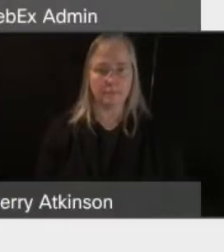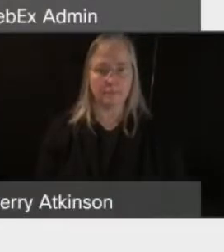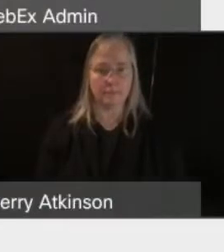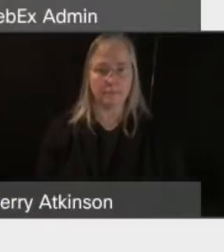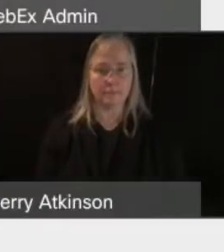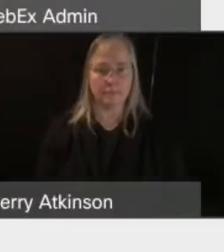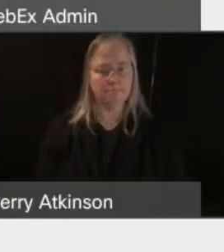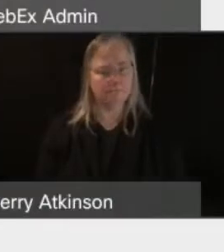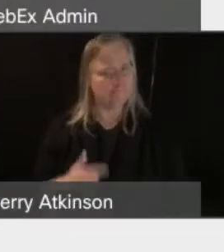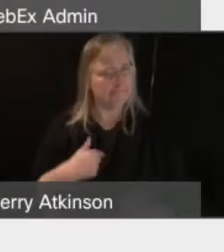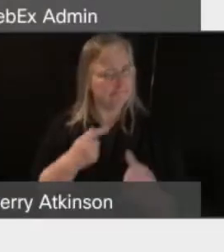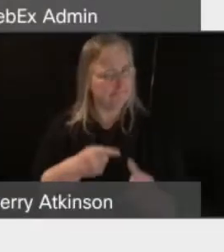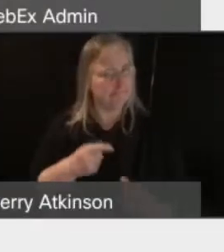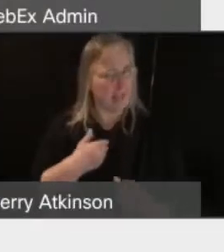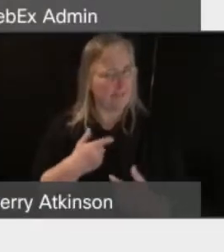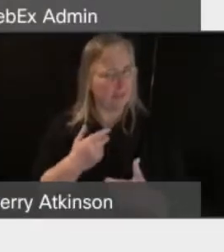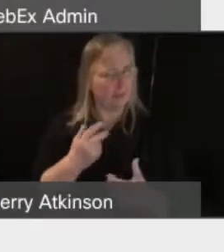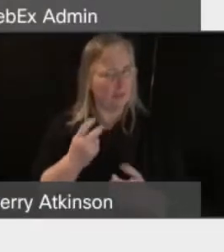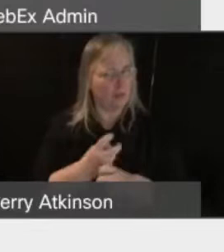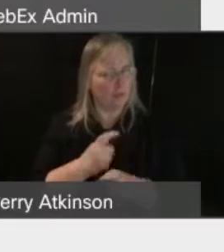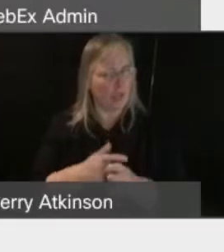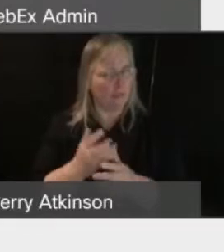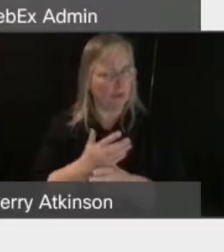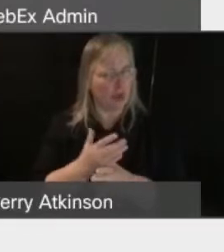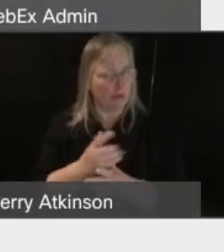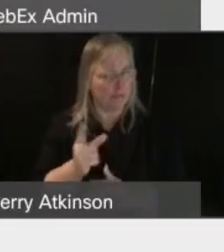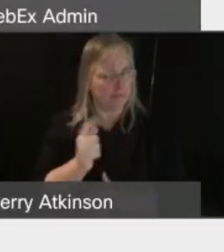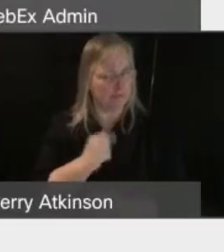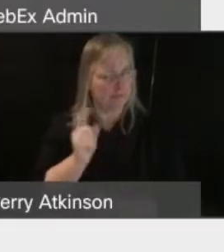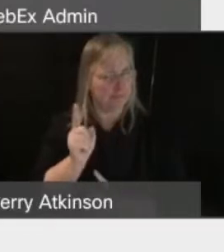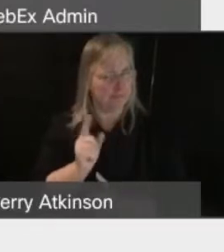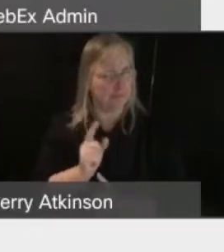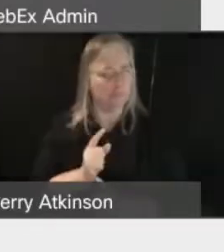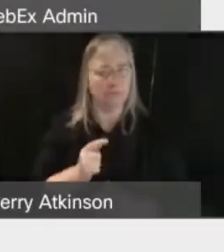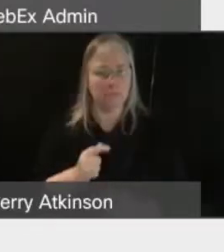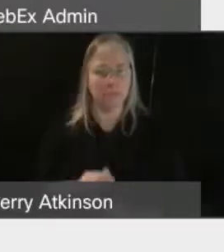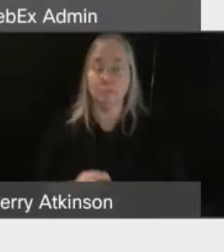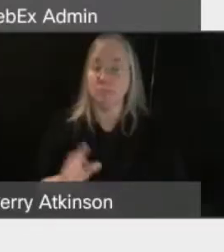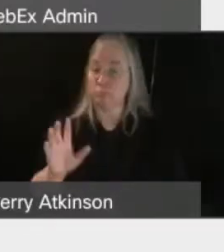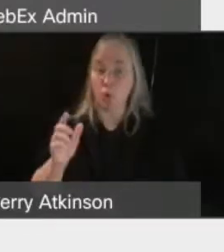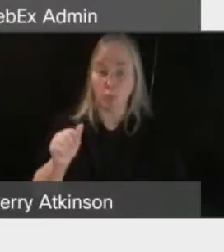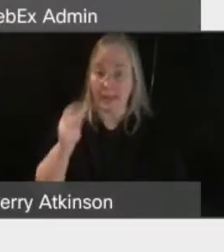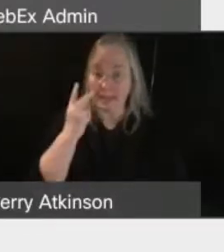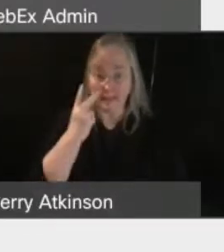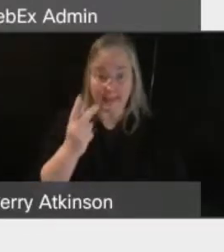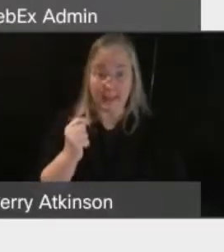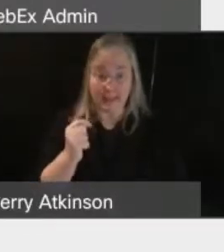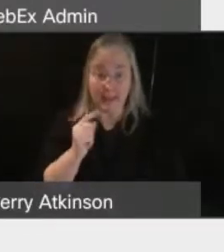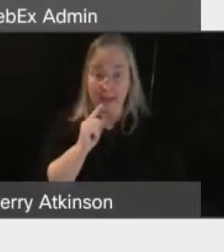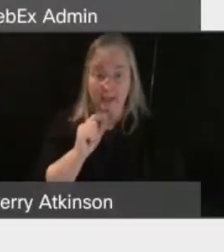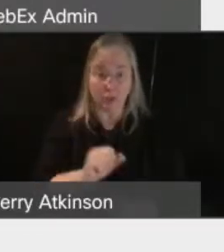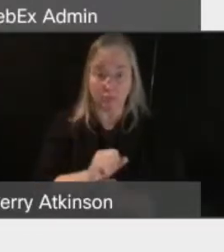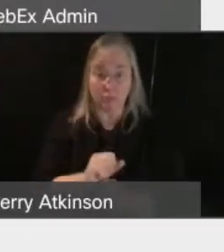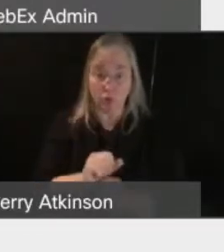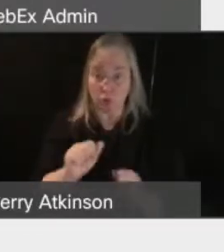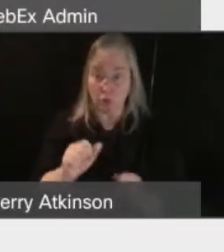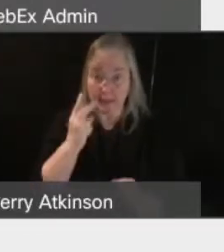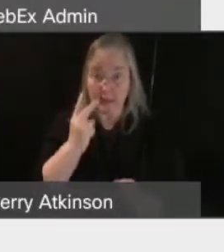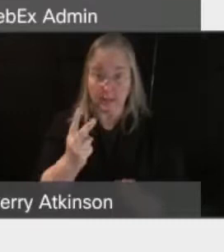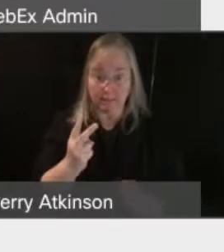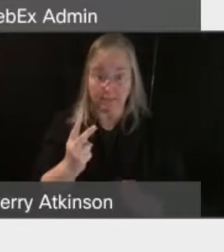Trouble sharing. Give me one more minute to try. We can see it actually. Could you see it? Okay.